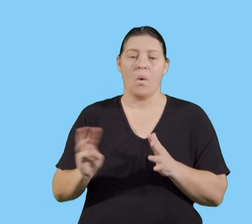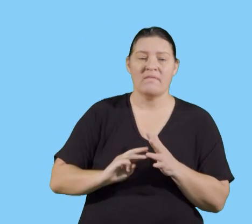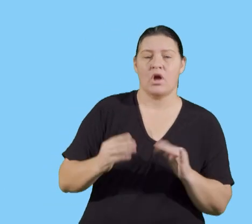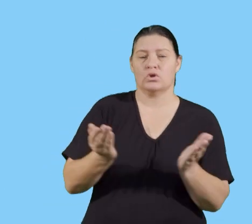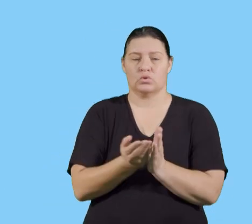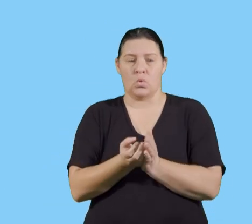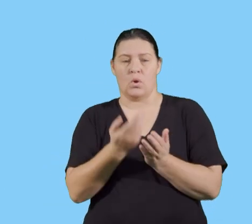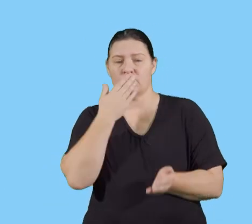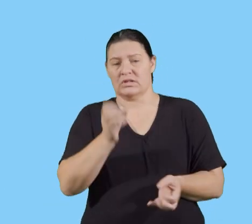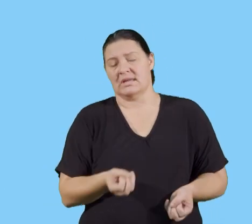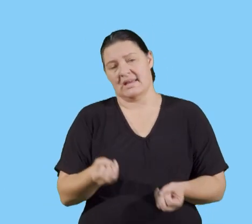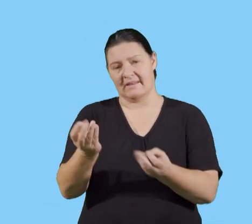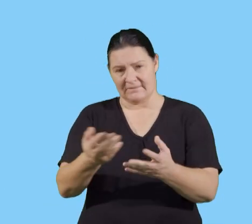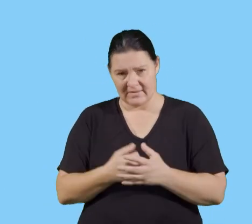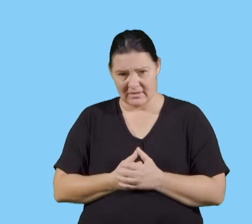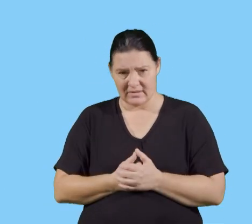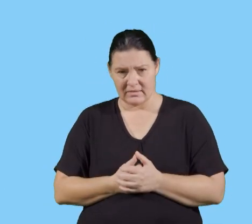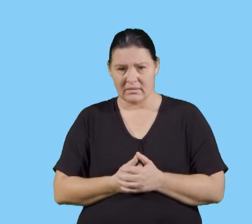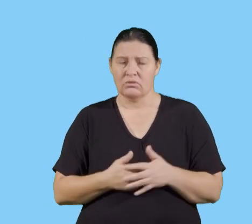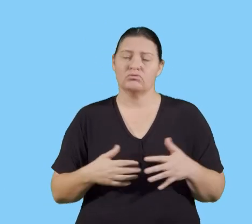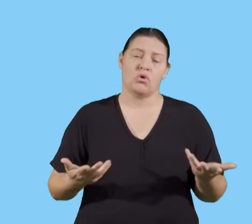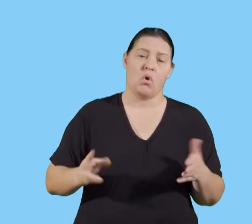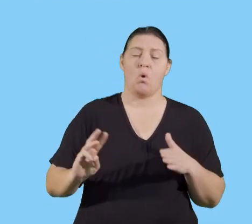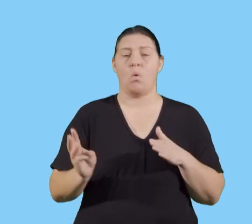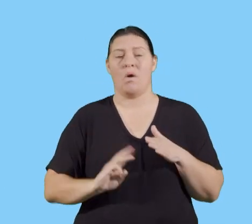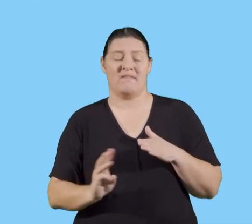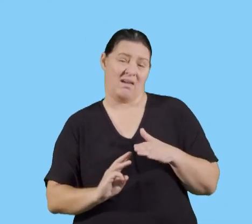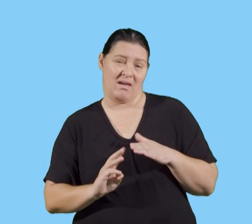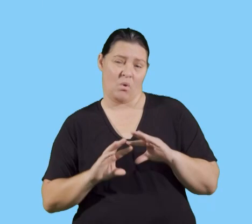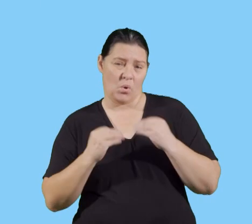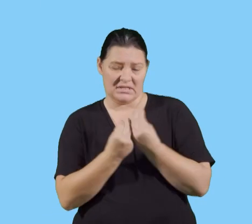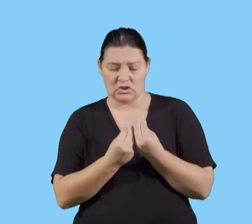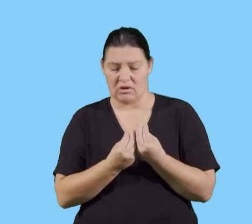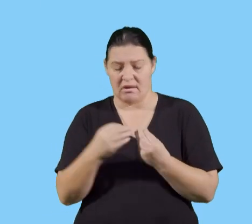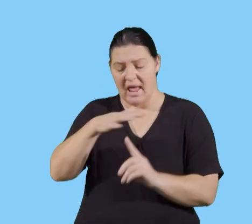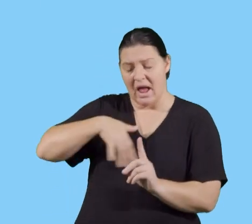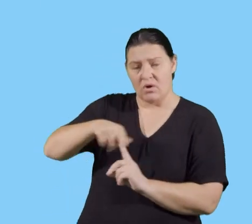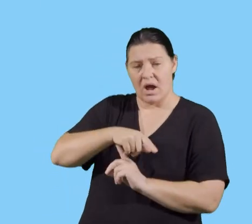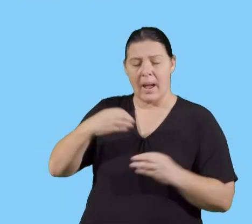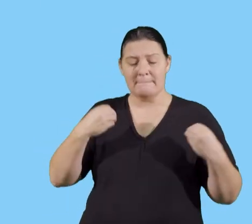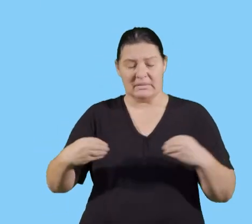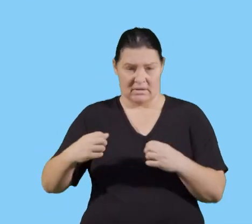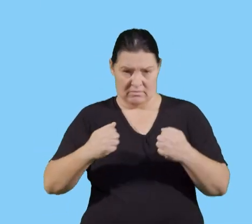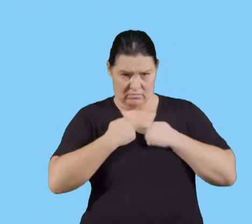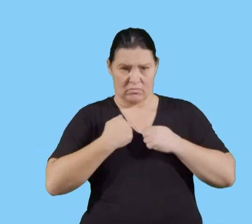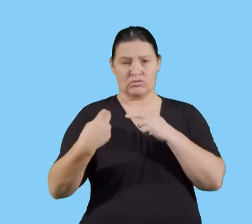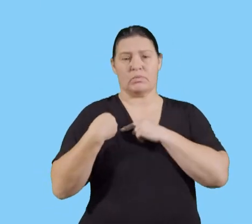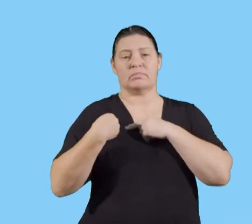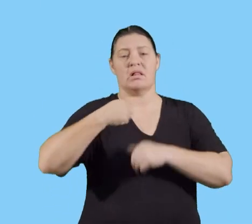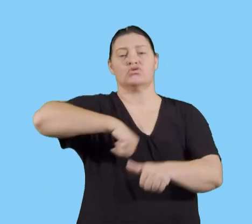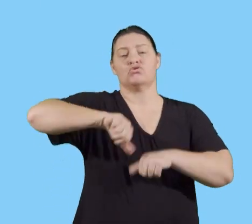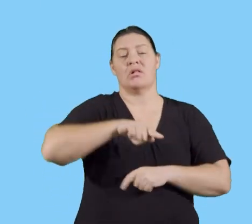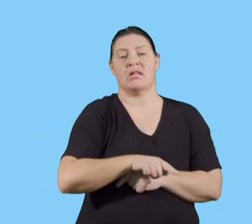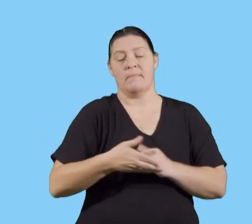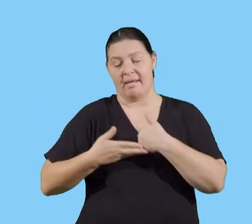or schools. So if there is a welfare organization within the area, businesses have a social